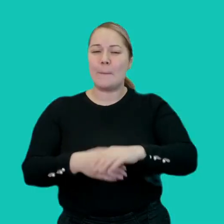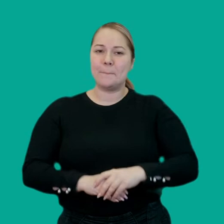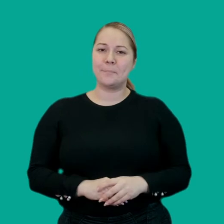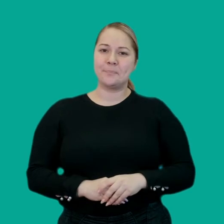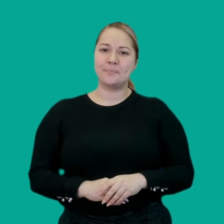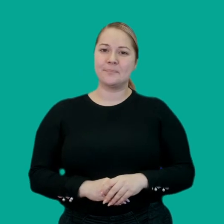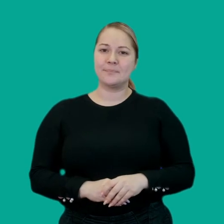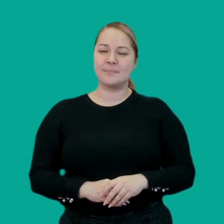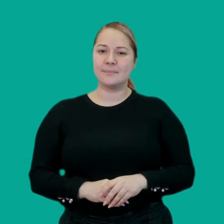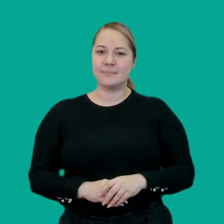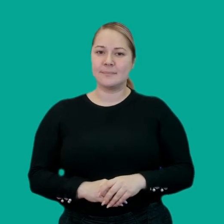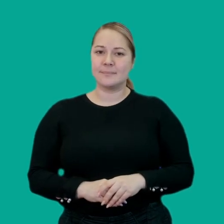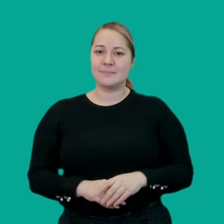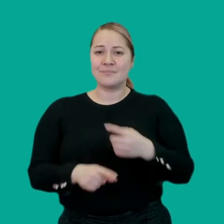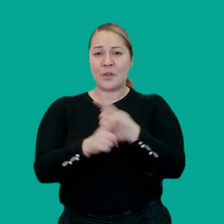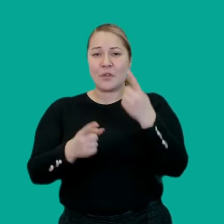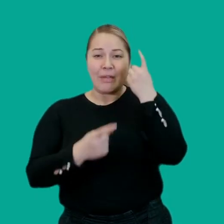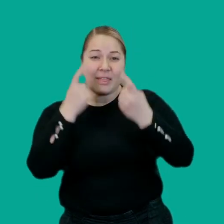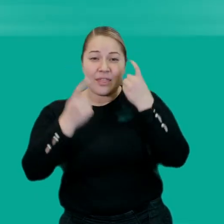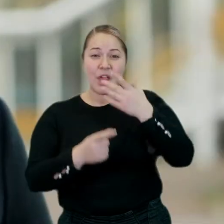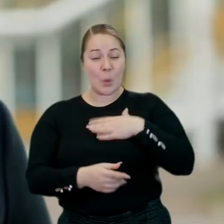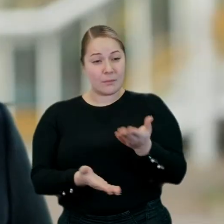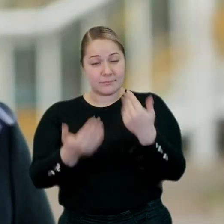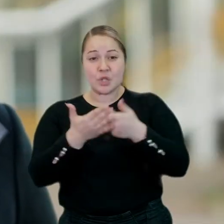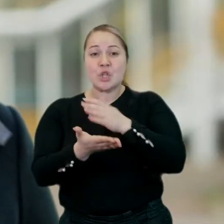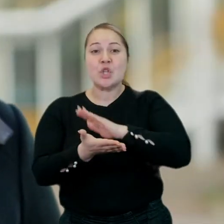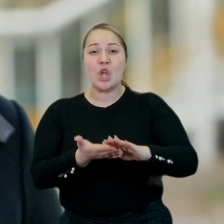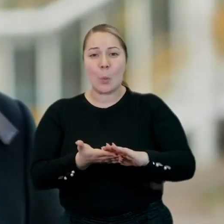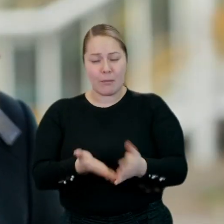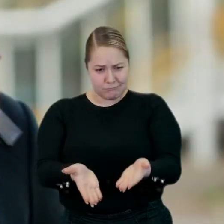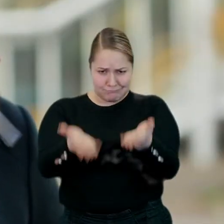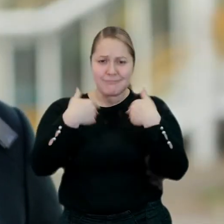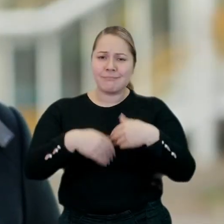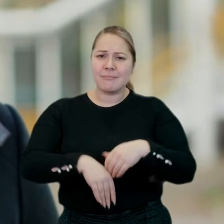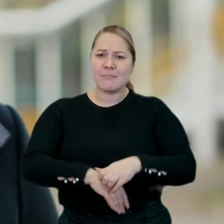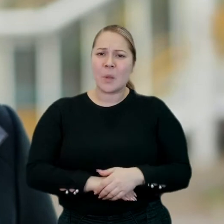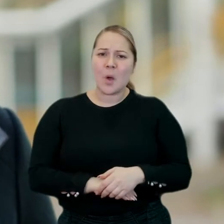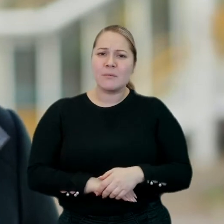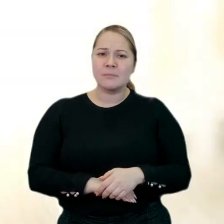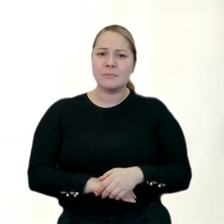well. If you're thinking about coming to Newham, please